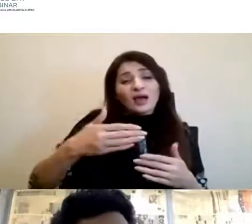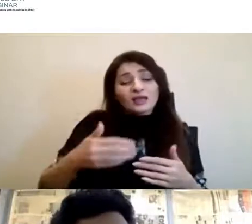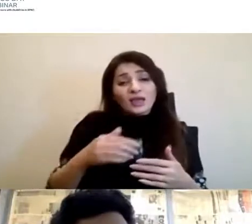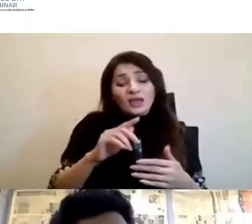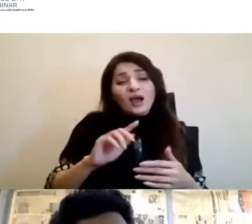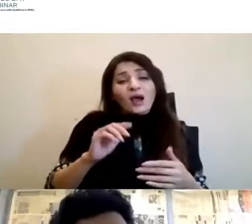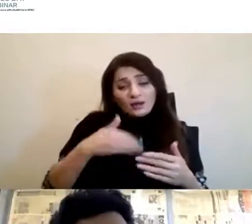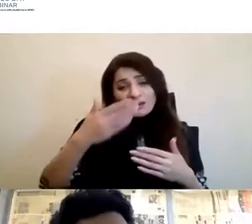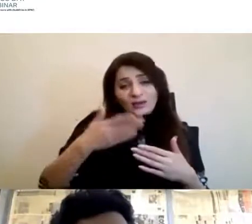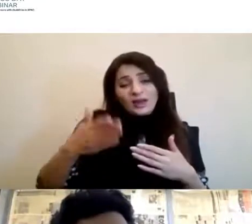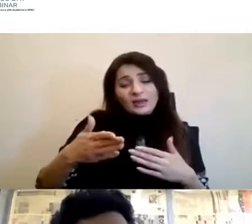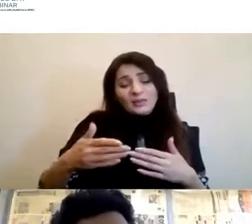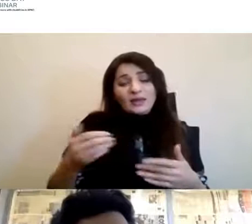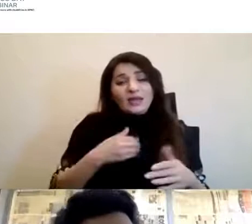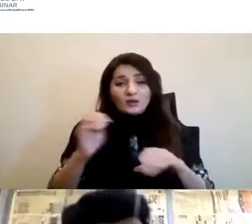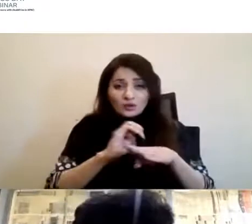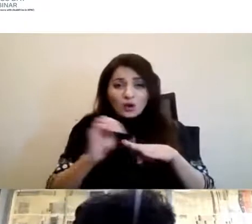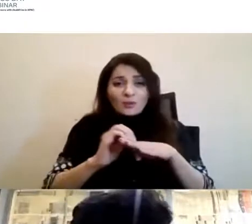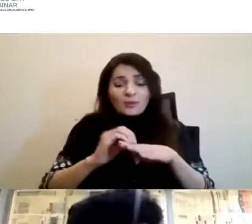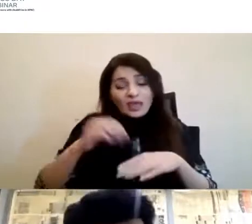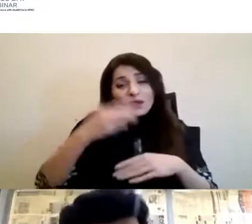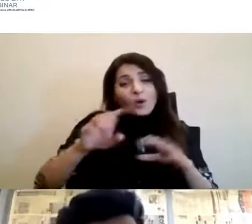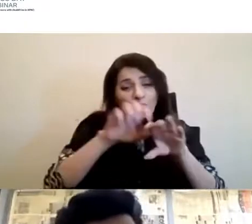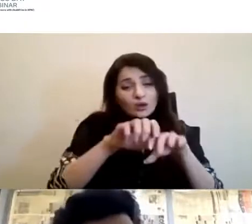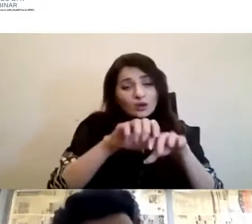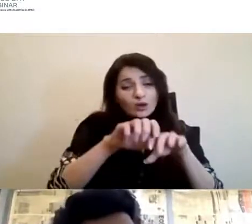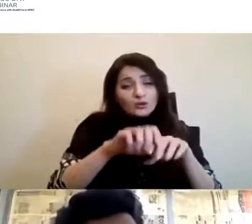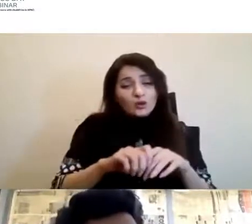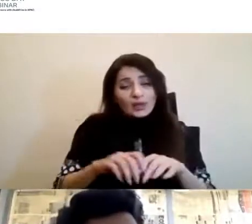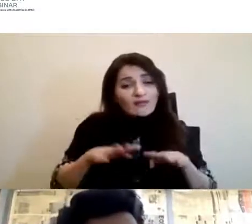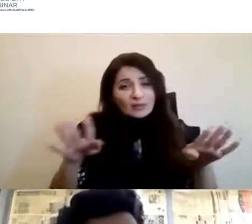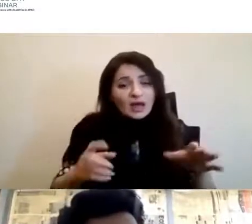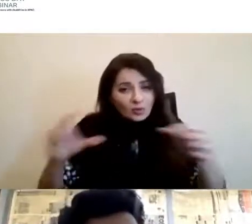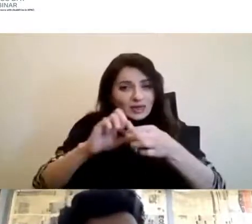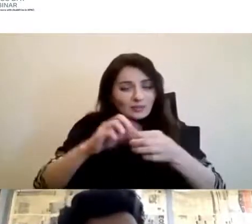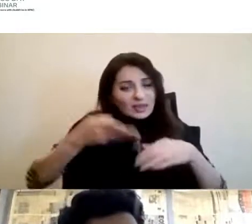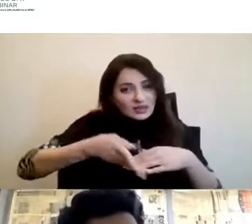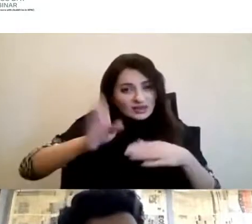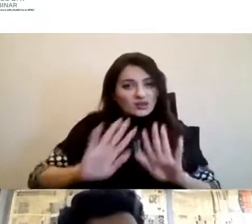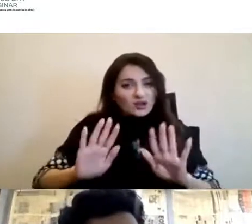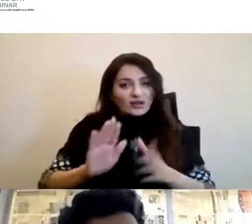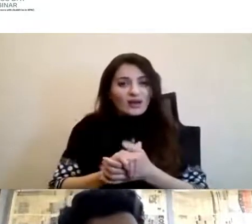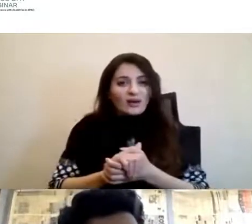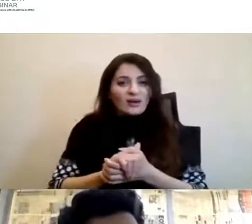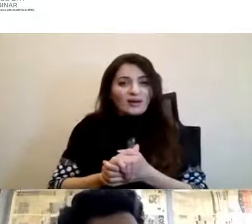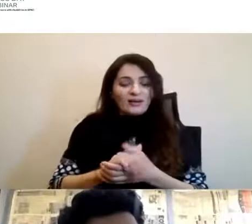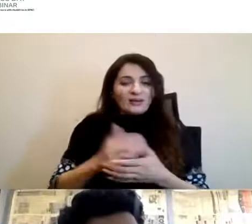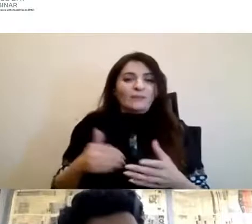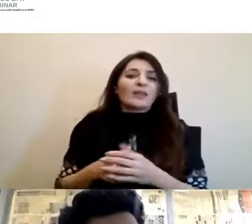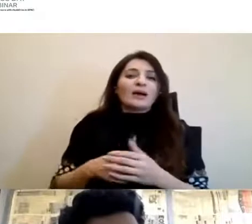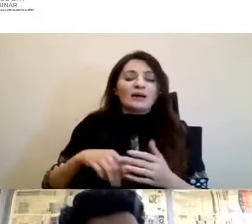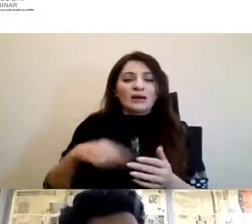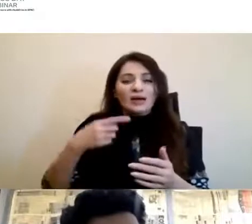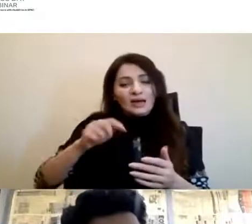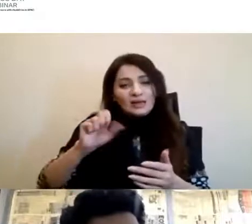Europe shortly. So I'm excited that we've got events across the globe, but I really want to thank GSMA as great partners in these efforts,